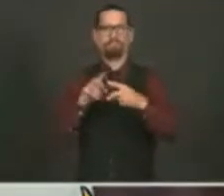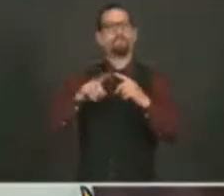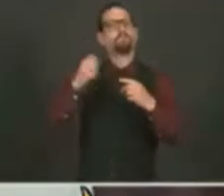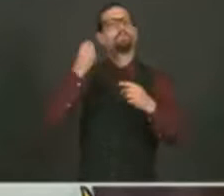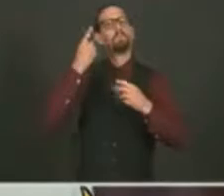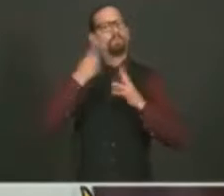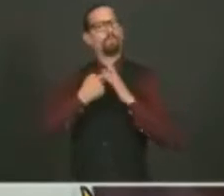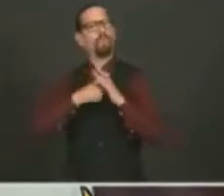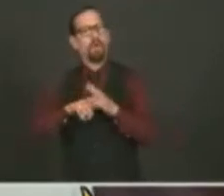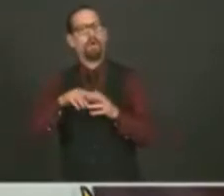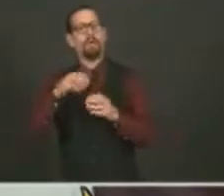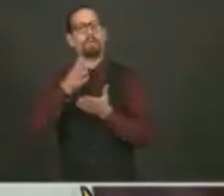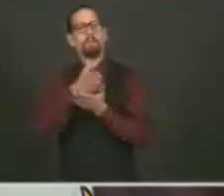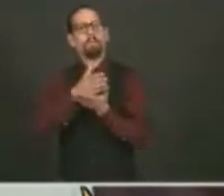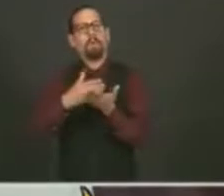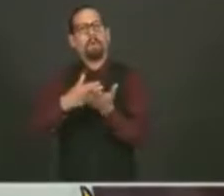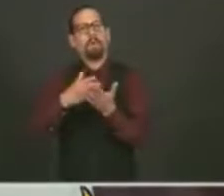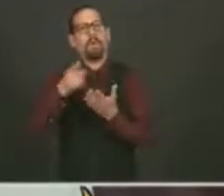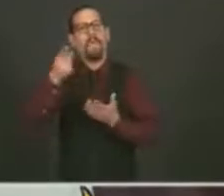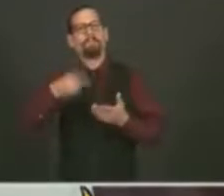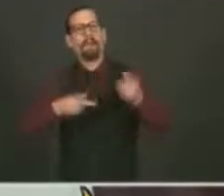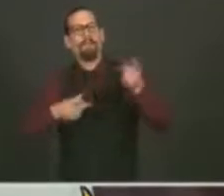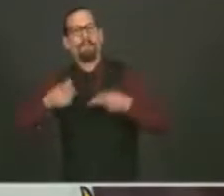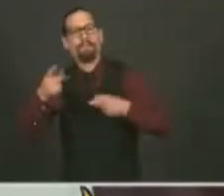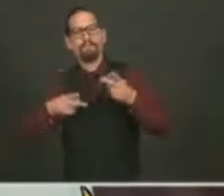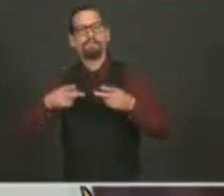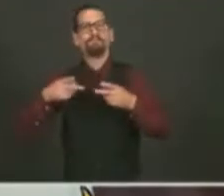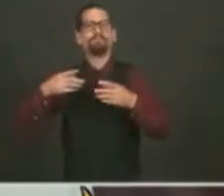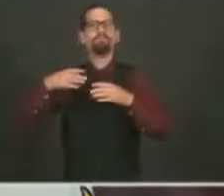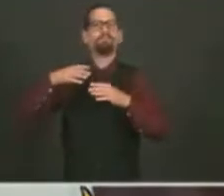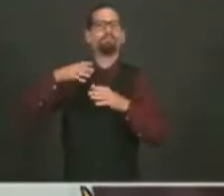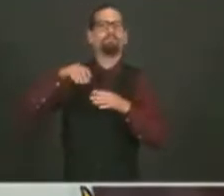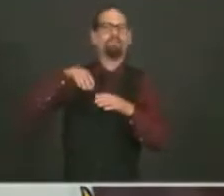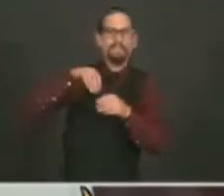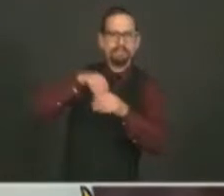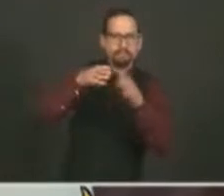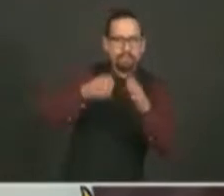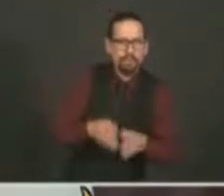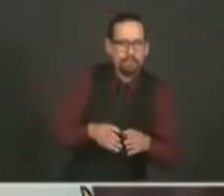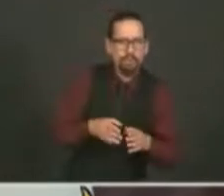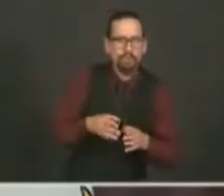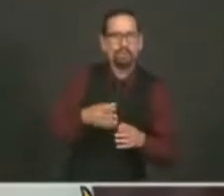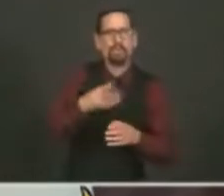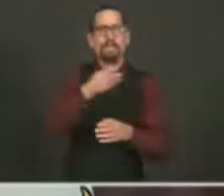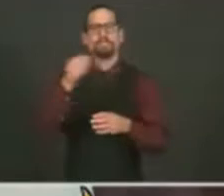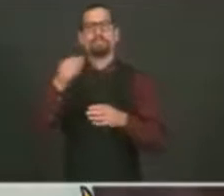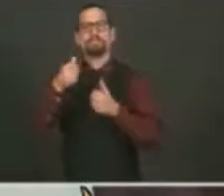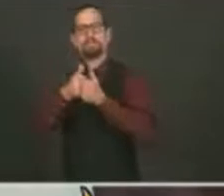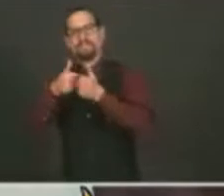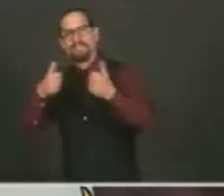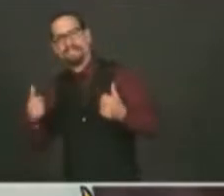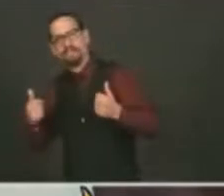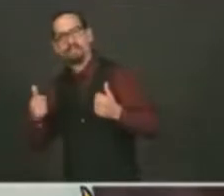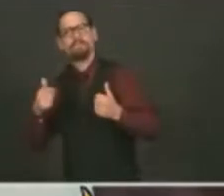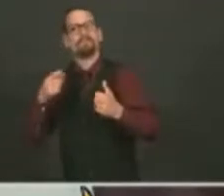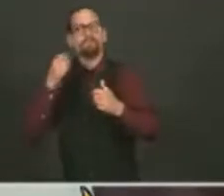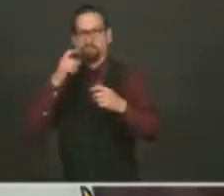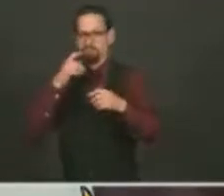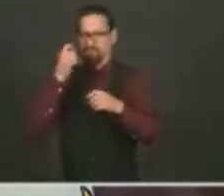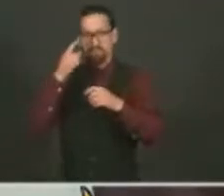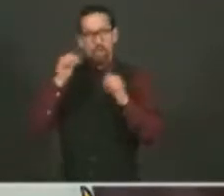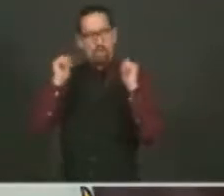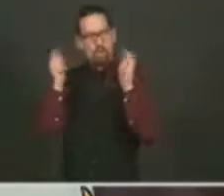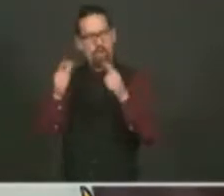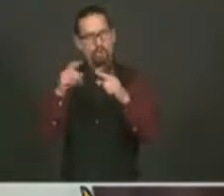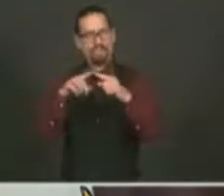By the way, partial reopening in both districts meant in-person learning would be available to all elementary school students, and